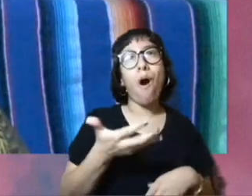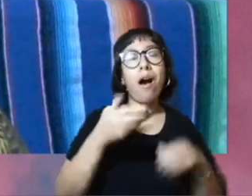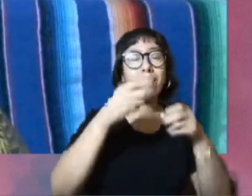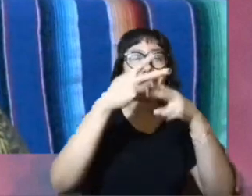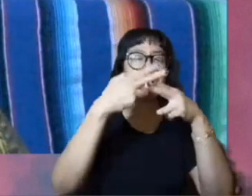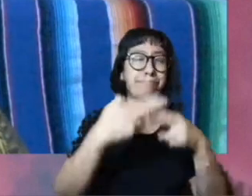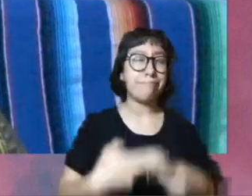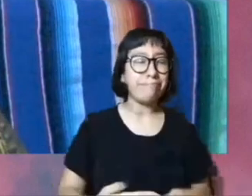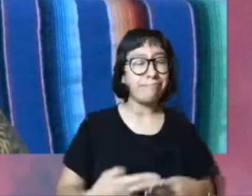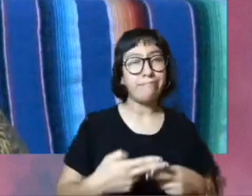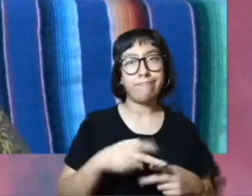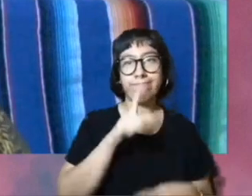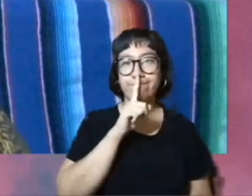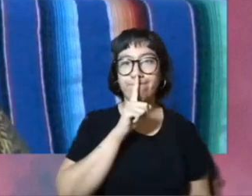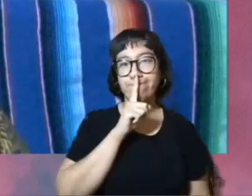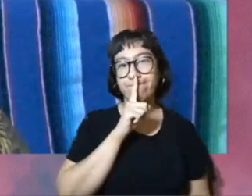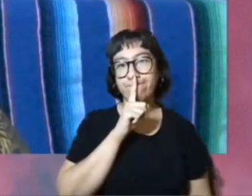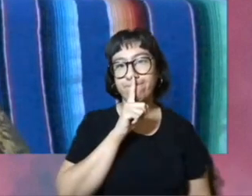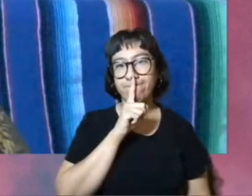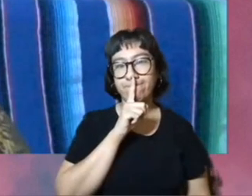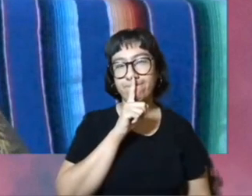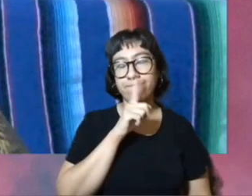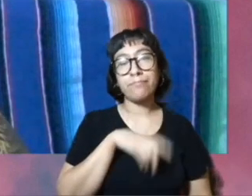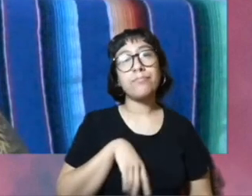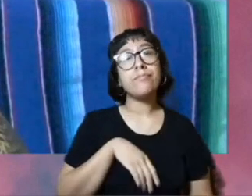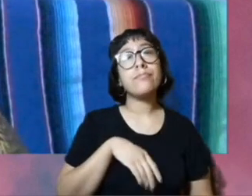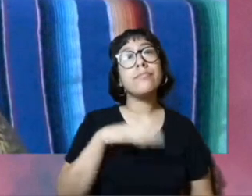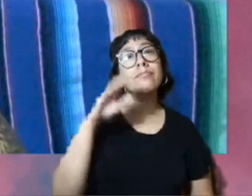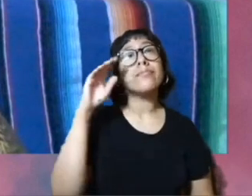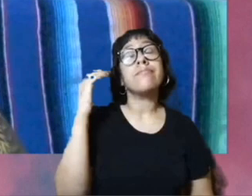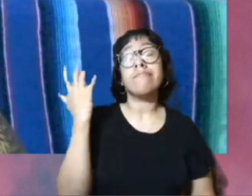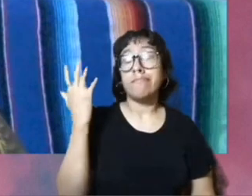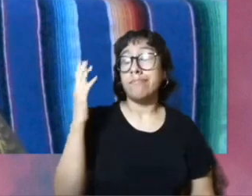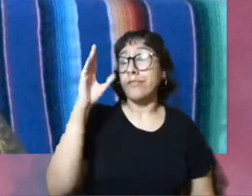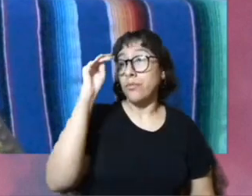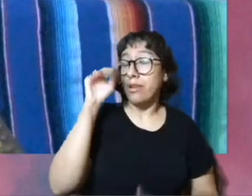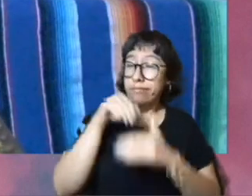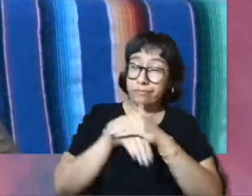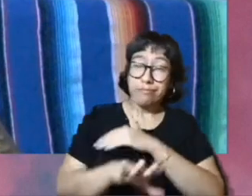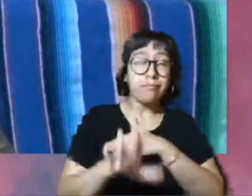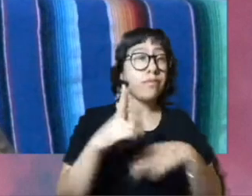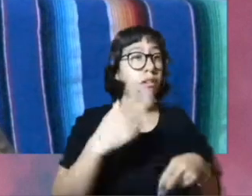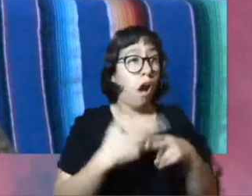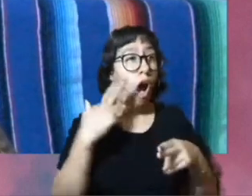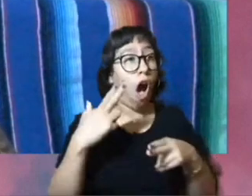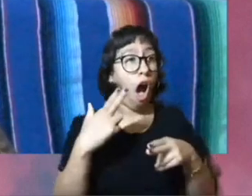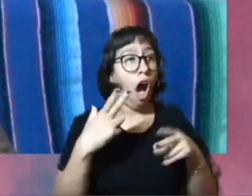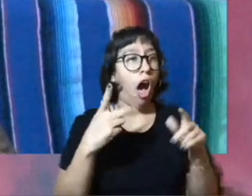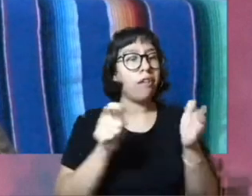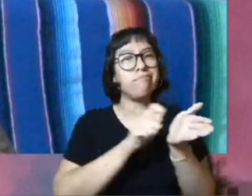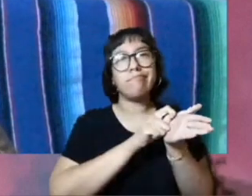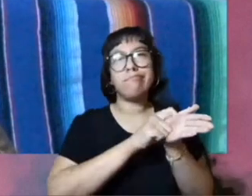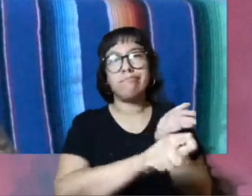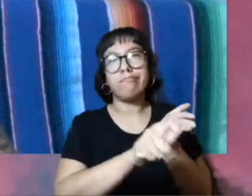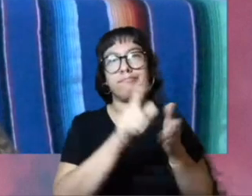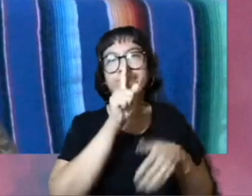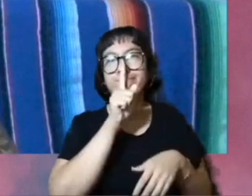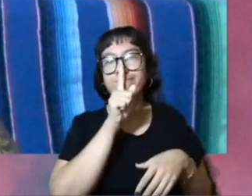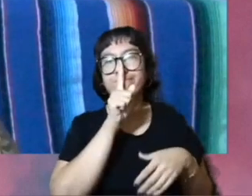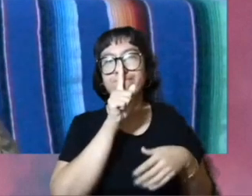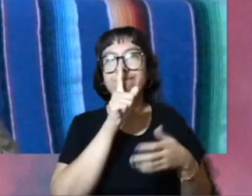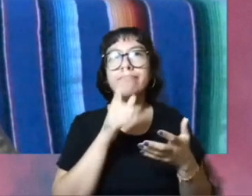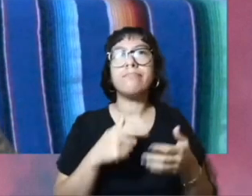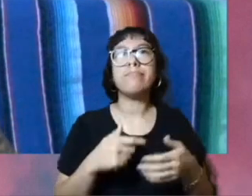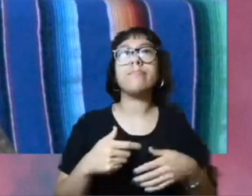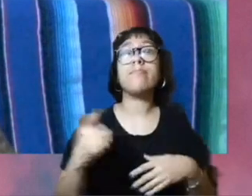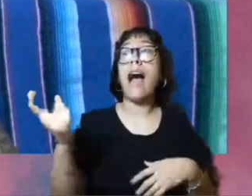Things Unspoken. A boy walks into a room and is called redacted. I am